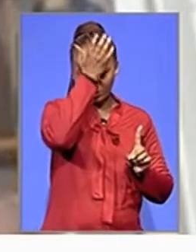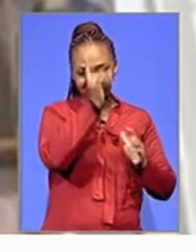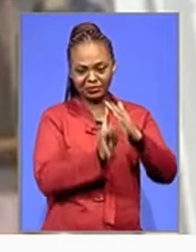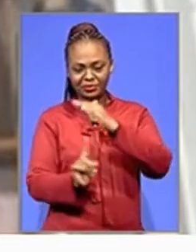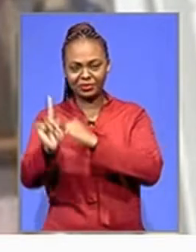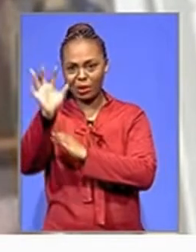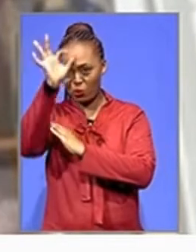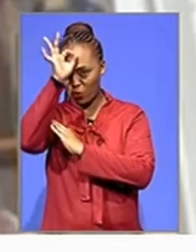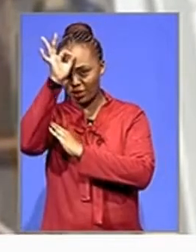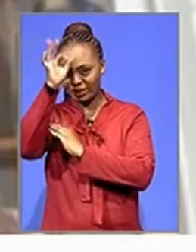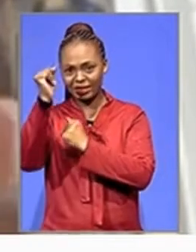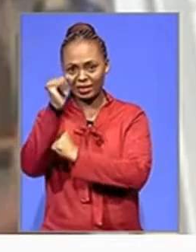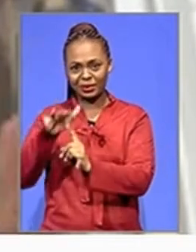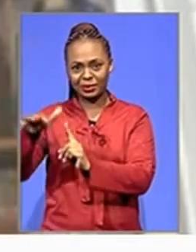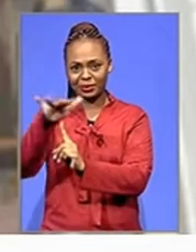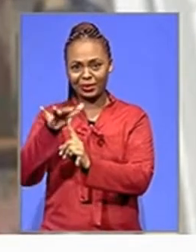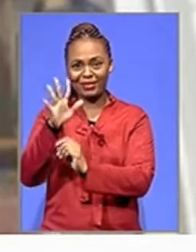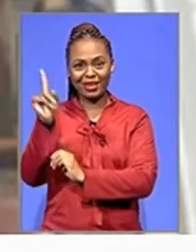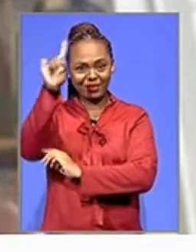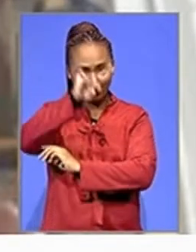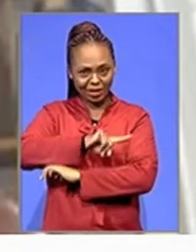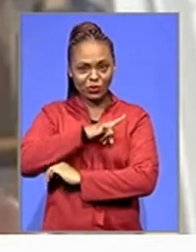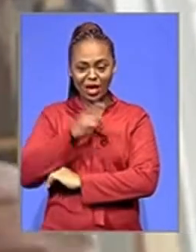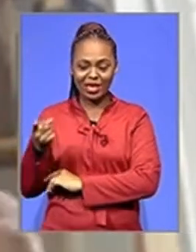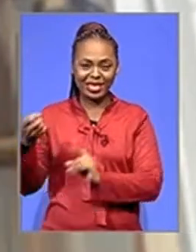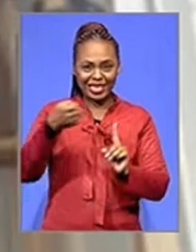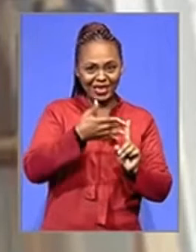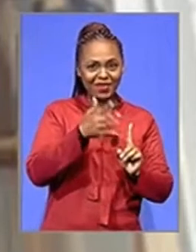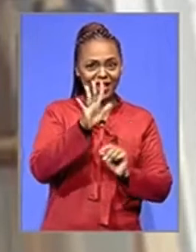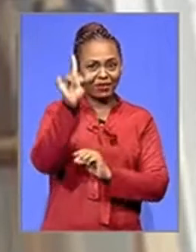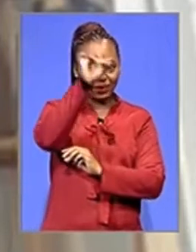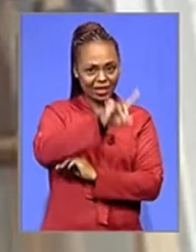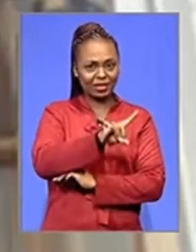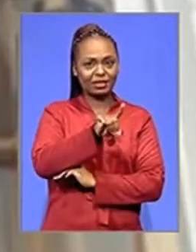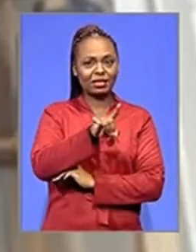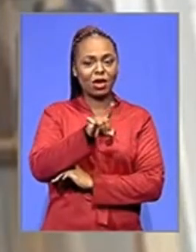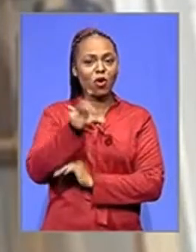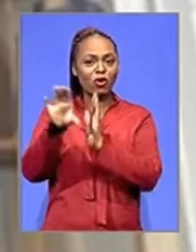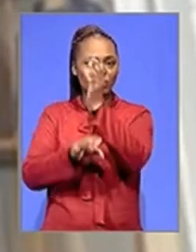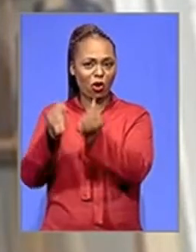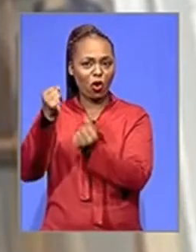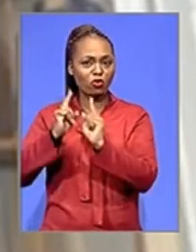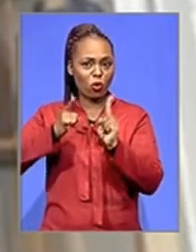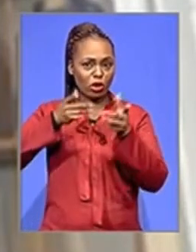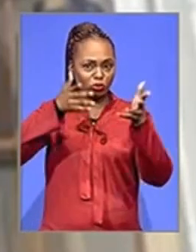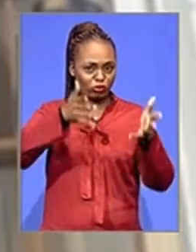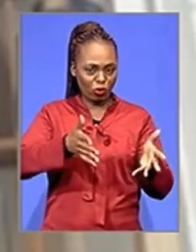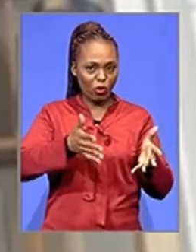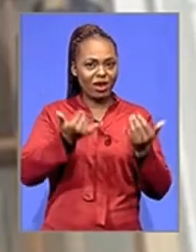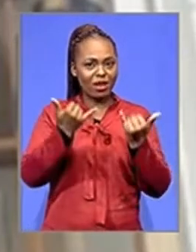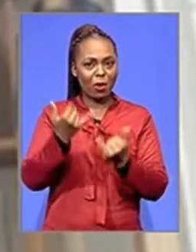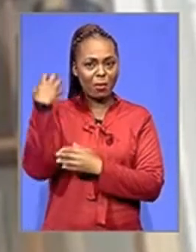police station within the 5 days that he was directed to by the Constitutional Court, the Minister of Police then has